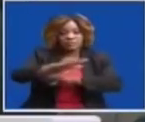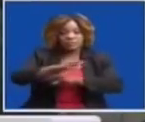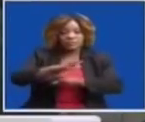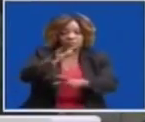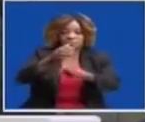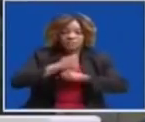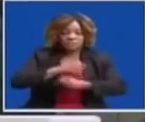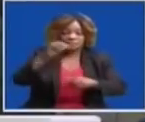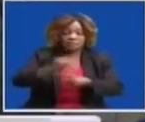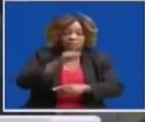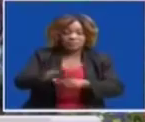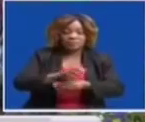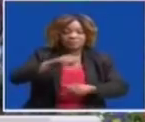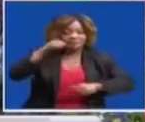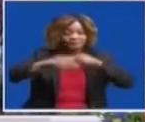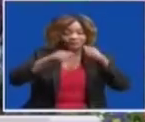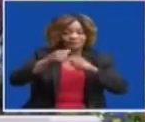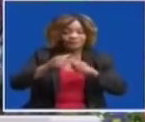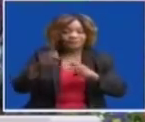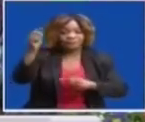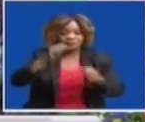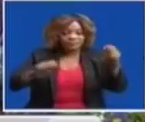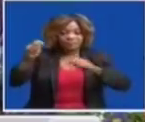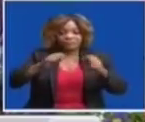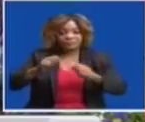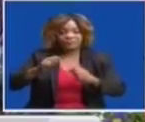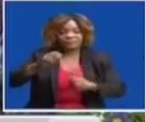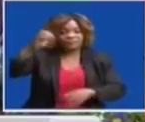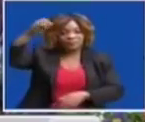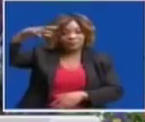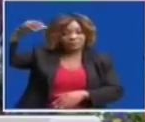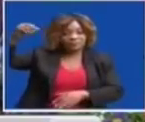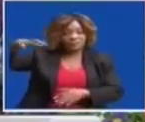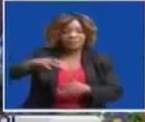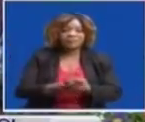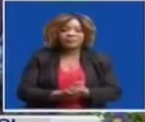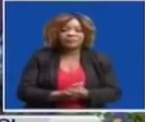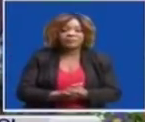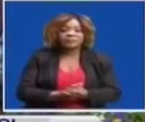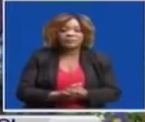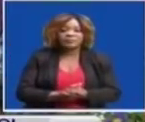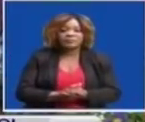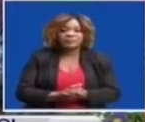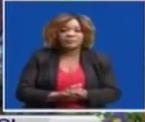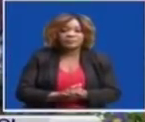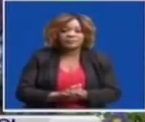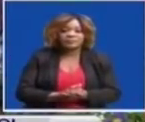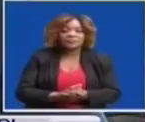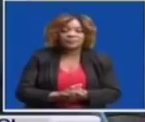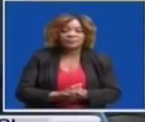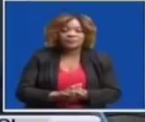in agriculture, tourism, energy, telecommunication, and also defense and